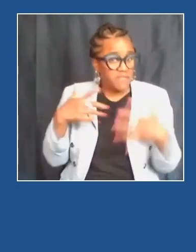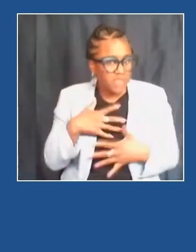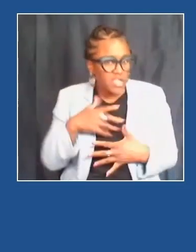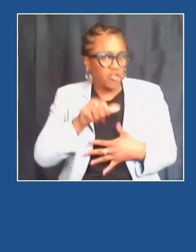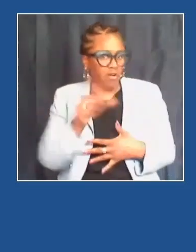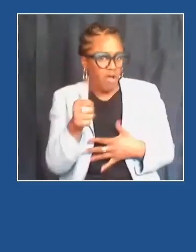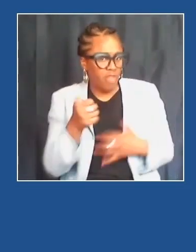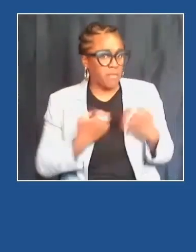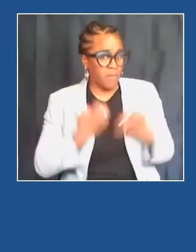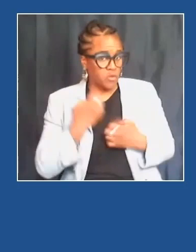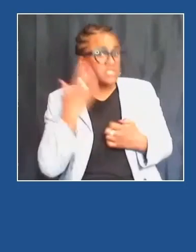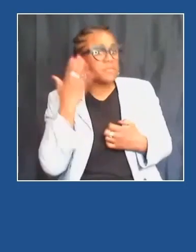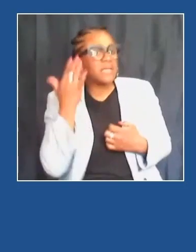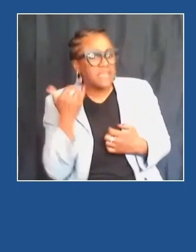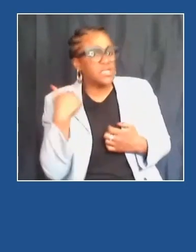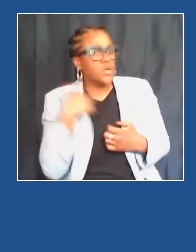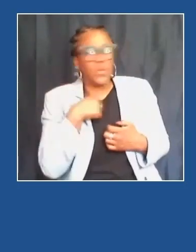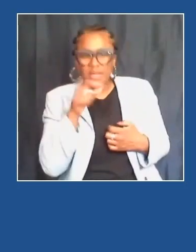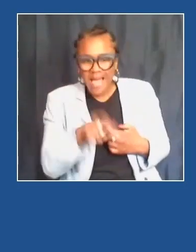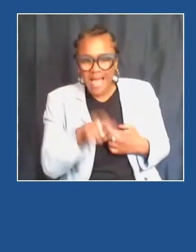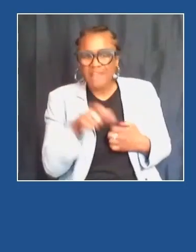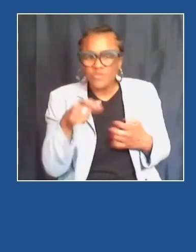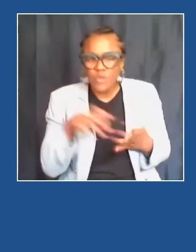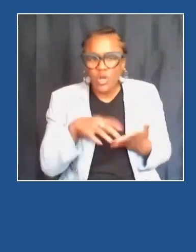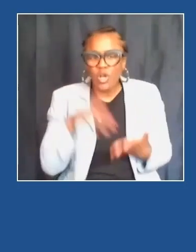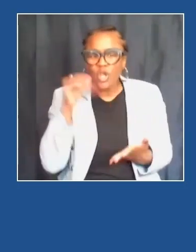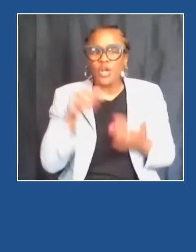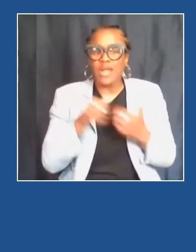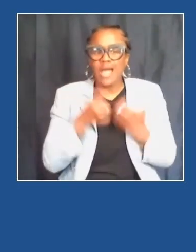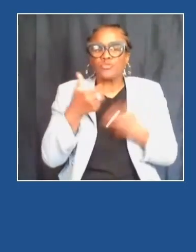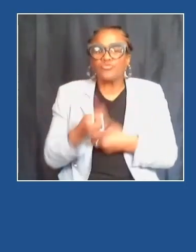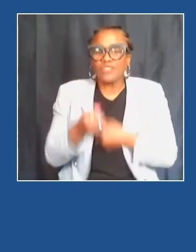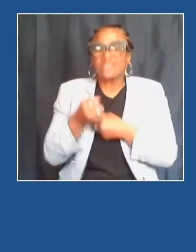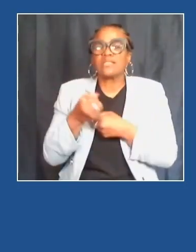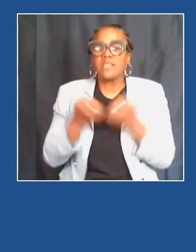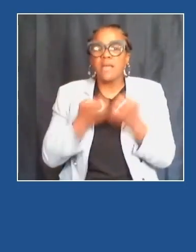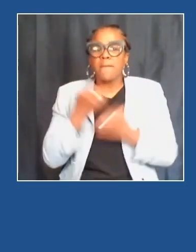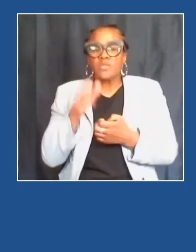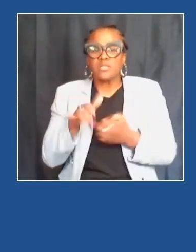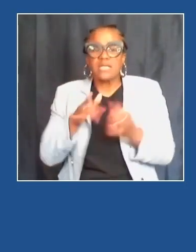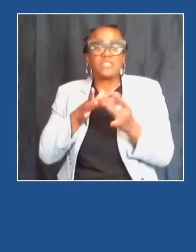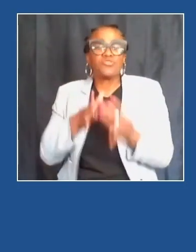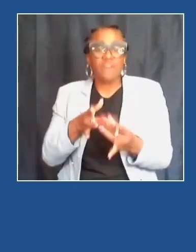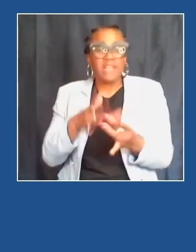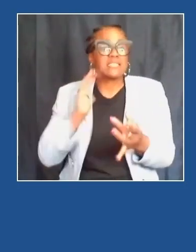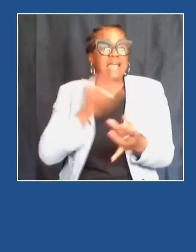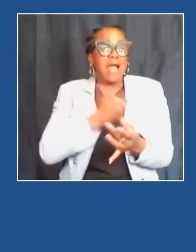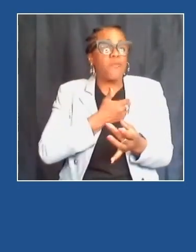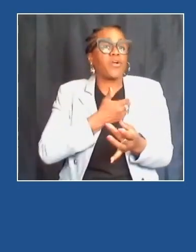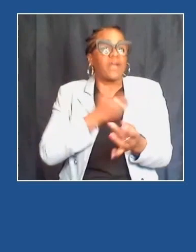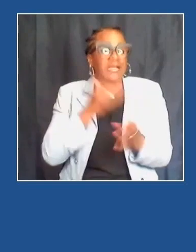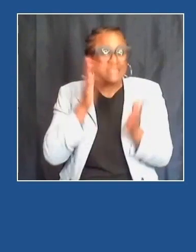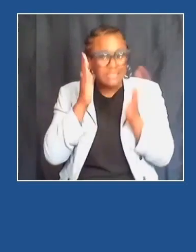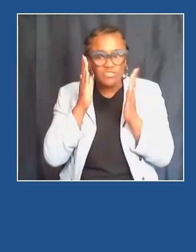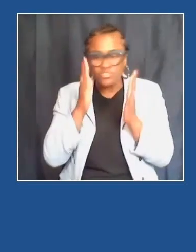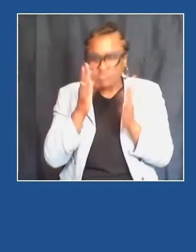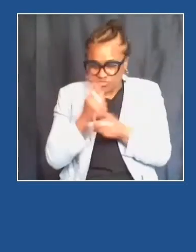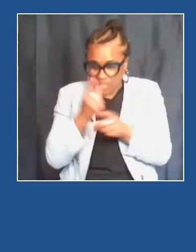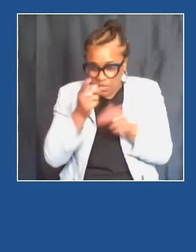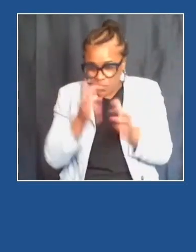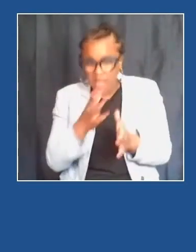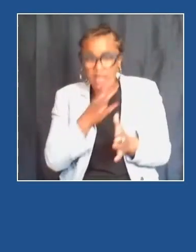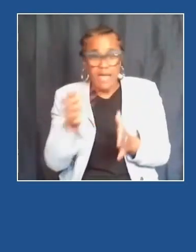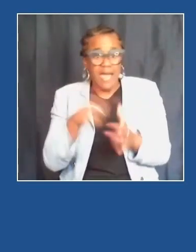emotions because we've got to learn how to trust the emotions that direct our attention effectively and how to